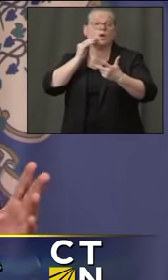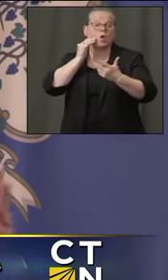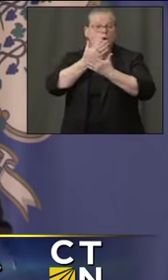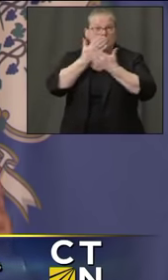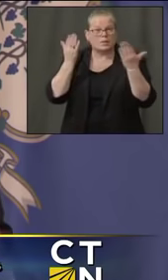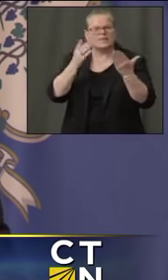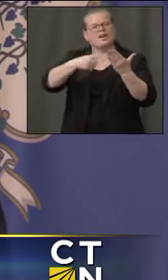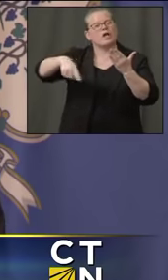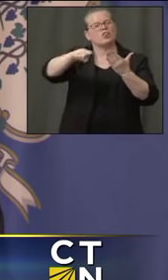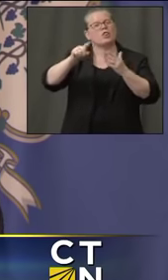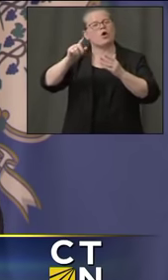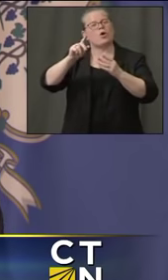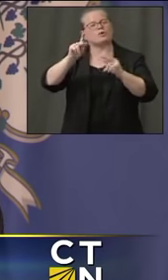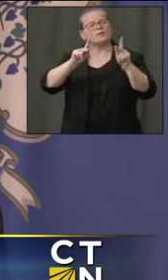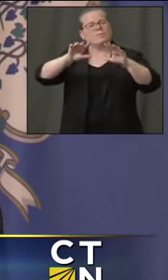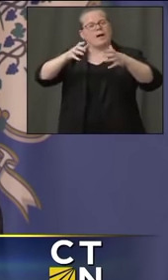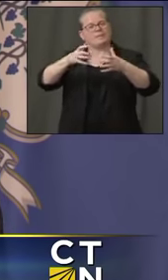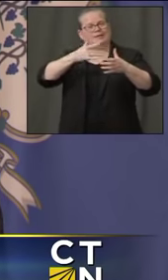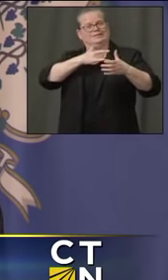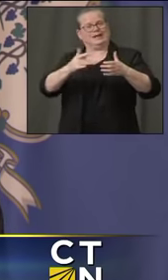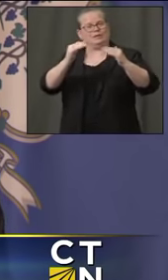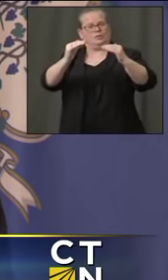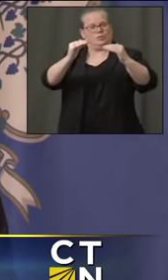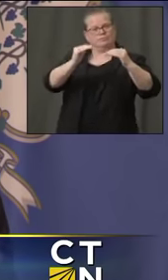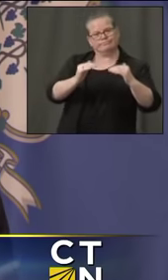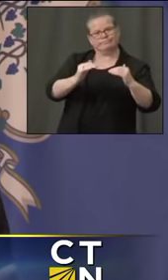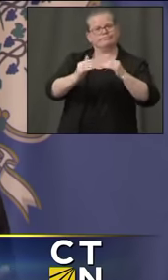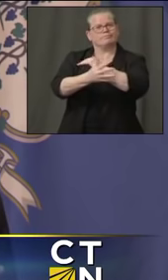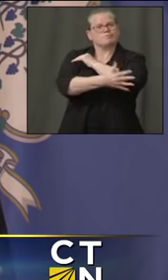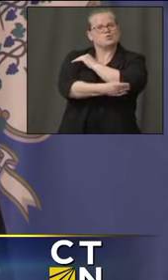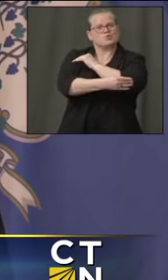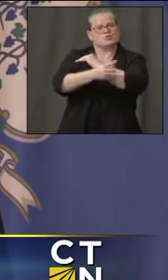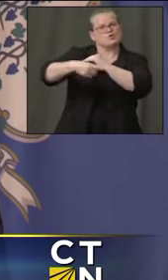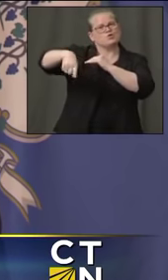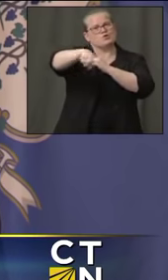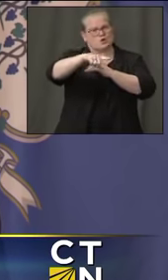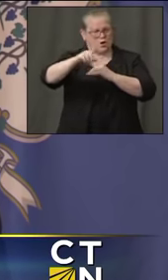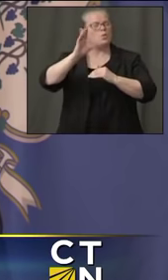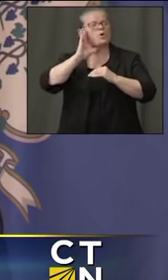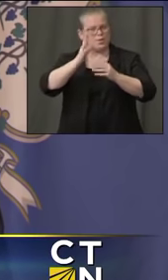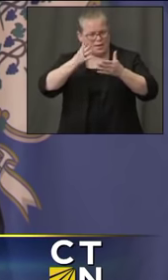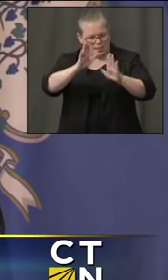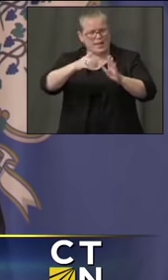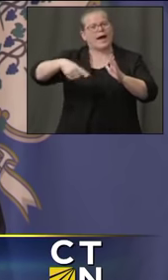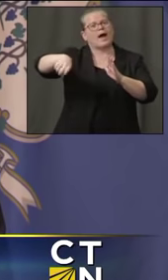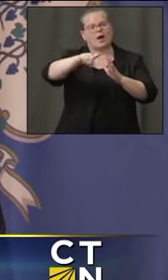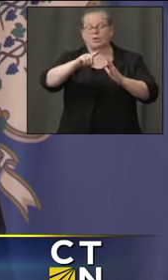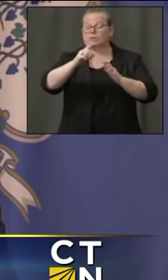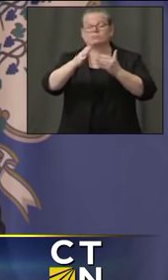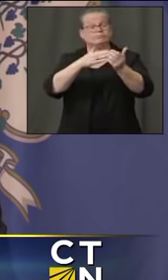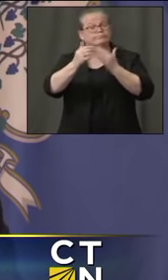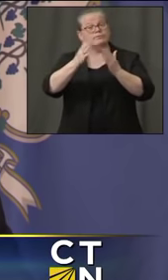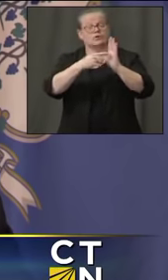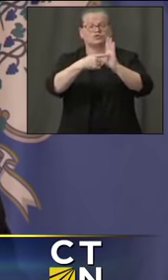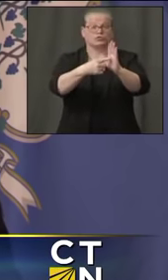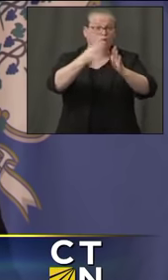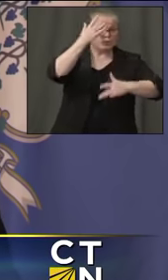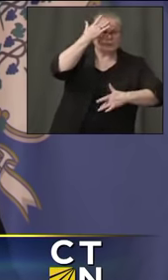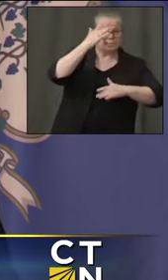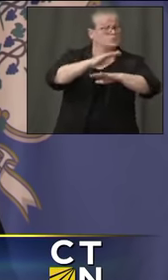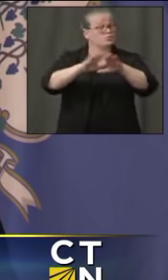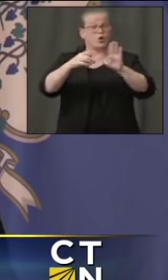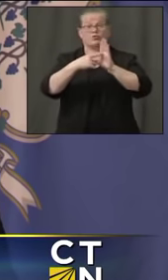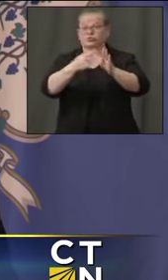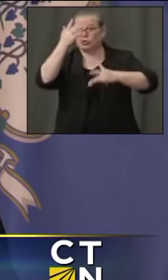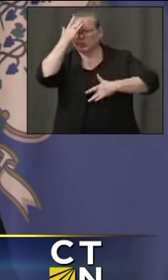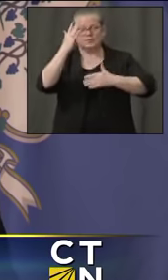vulnerable populations living in underserved communities, we're going to be testing symptomatic as well as asymptomatic, doing everything we can